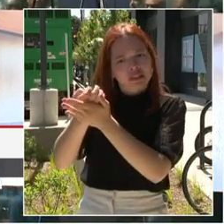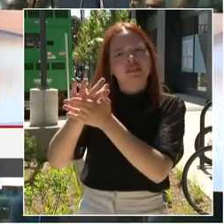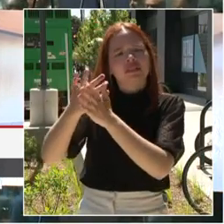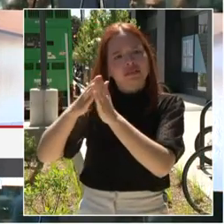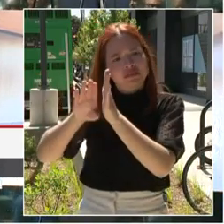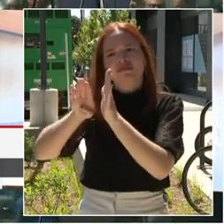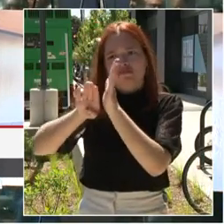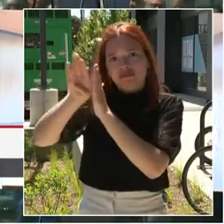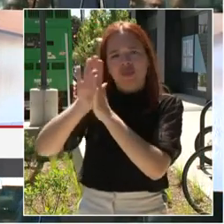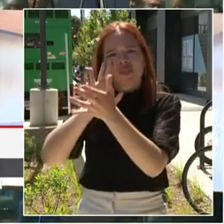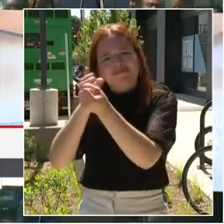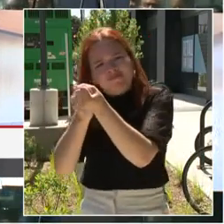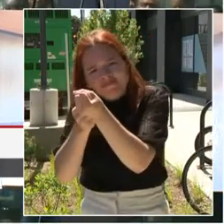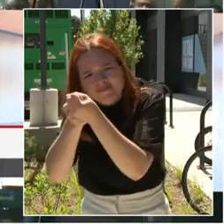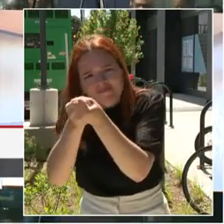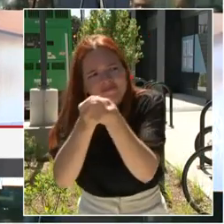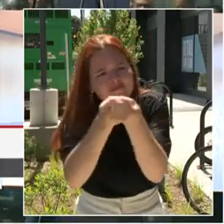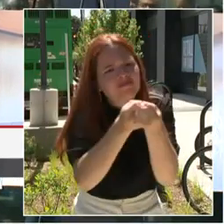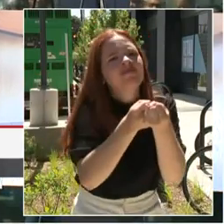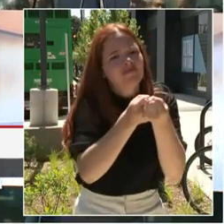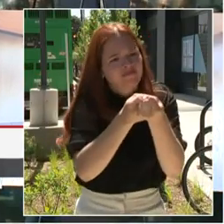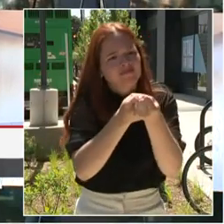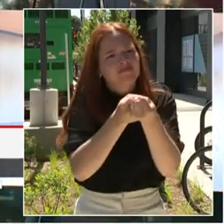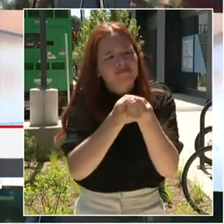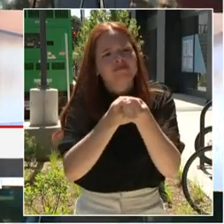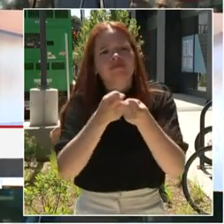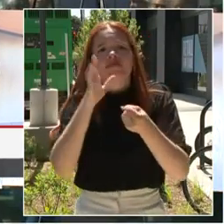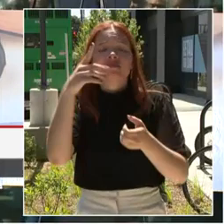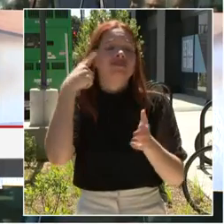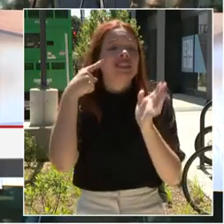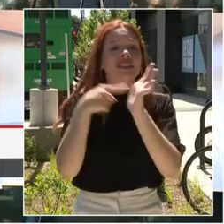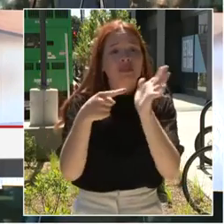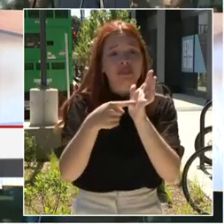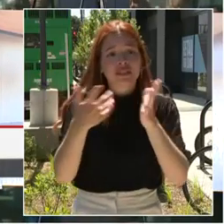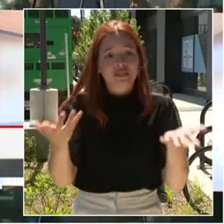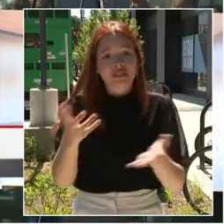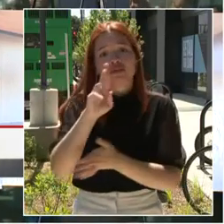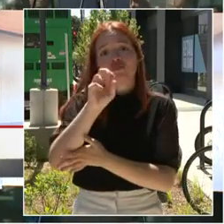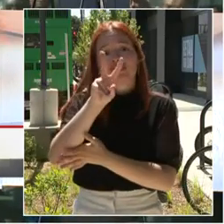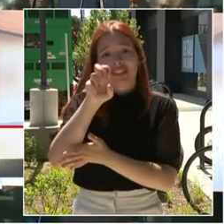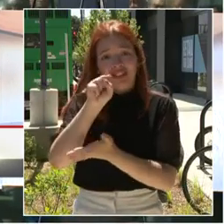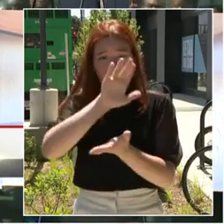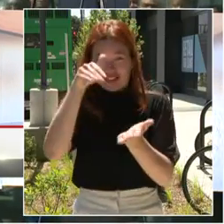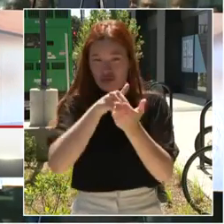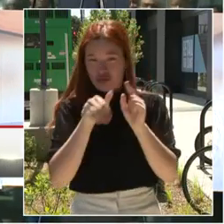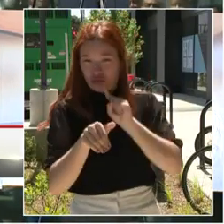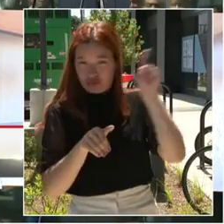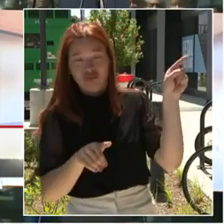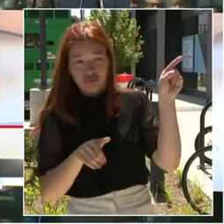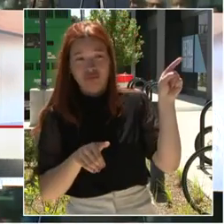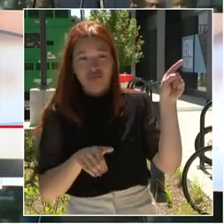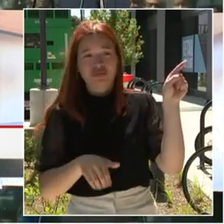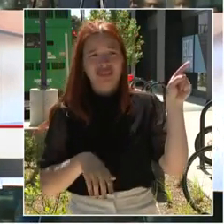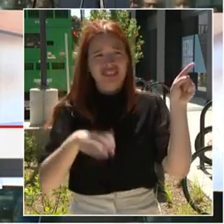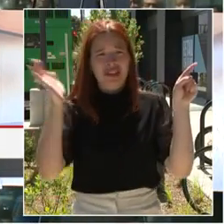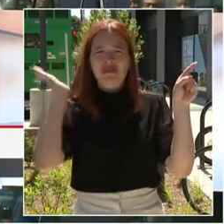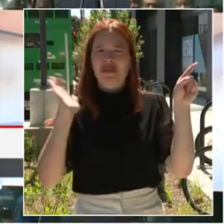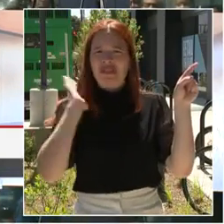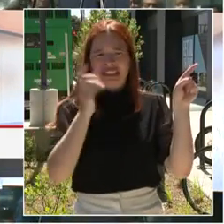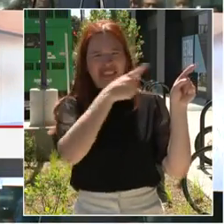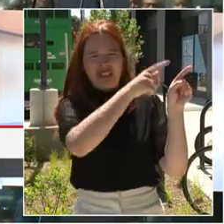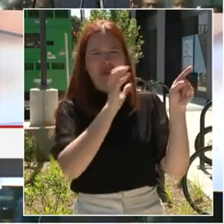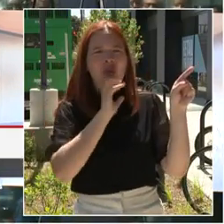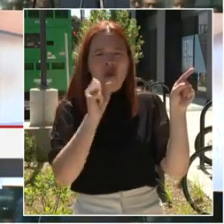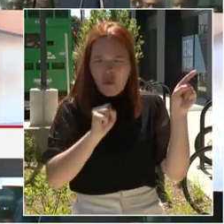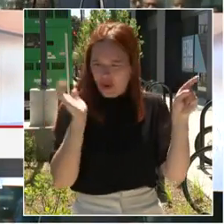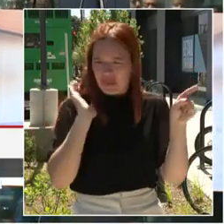the community. Look no further than the Reeves Center. Look no further than the old MCI Center. I think you all remember when it went by that back in the day. It has an